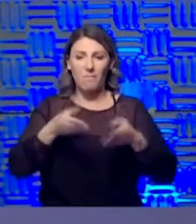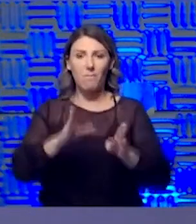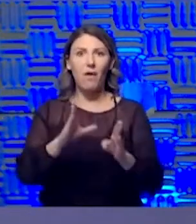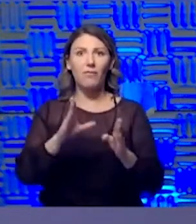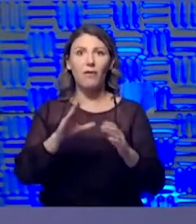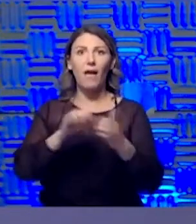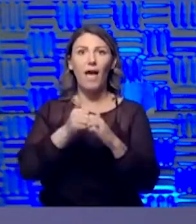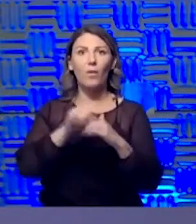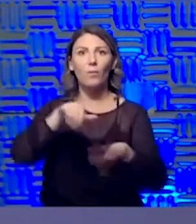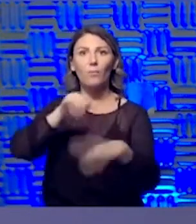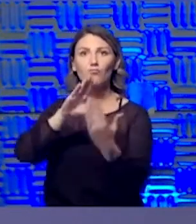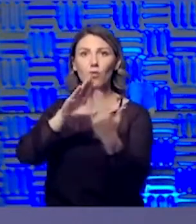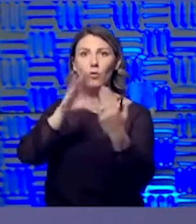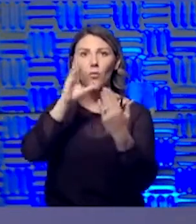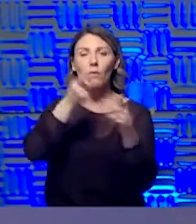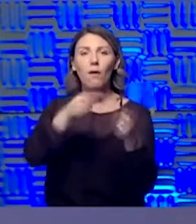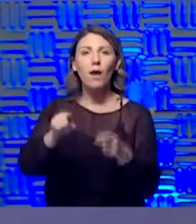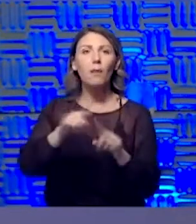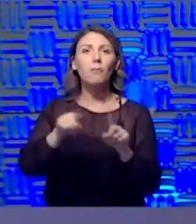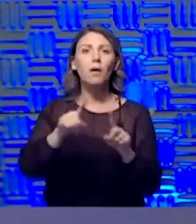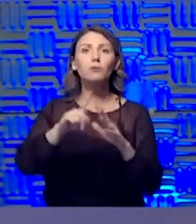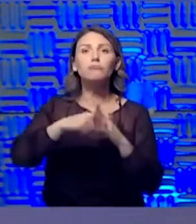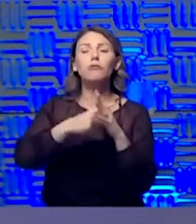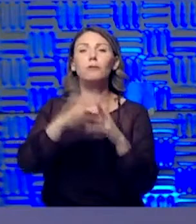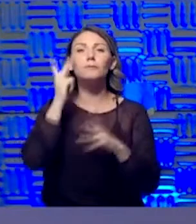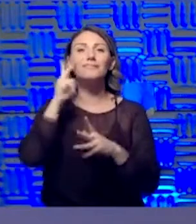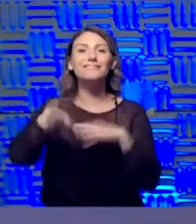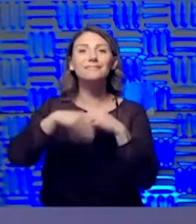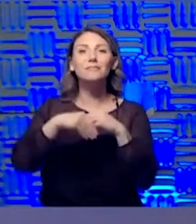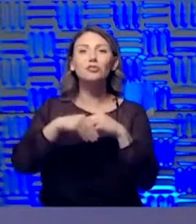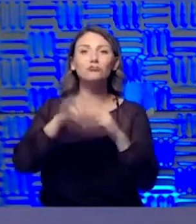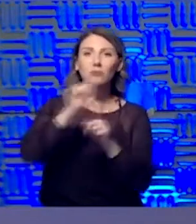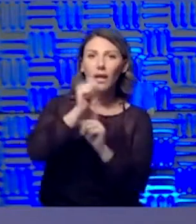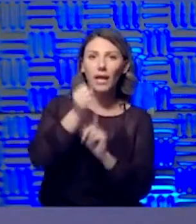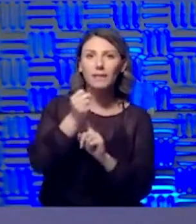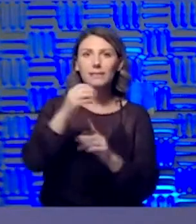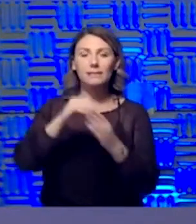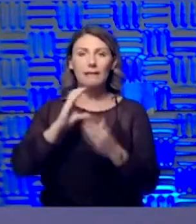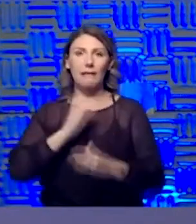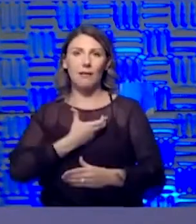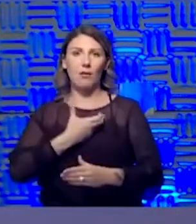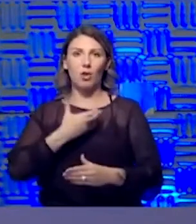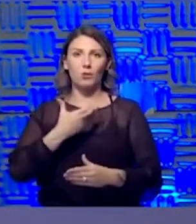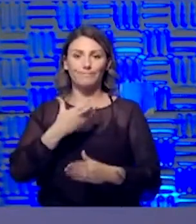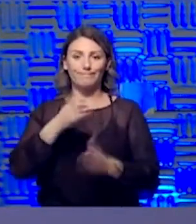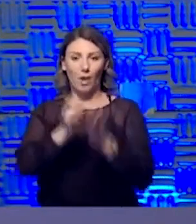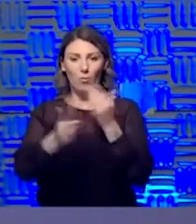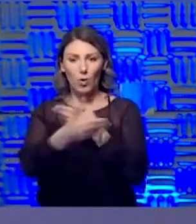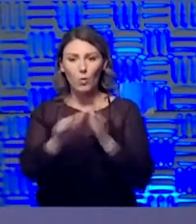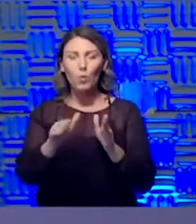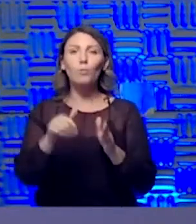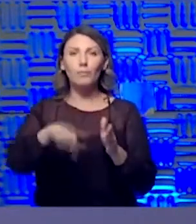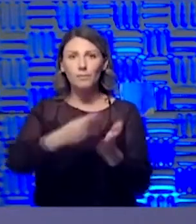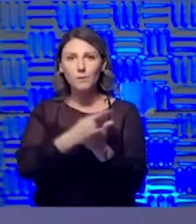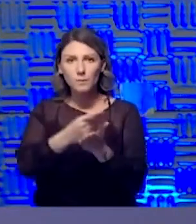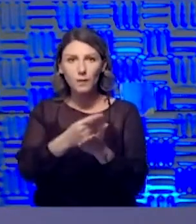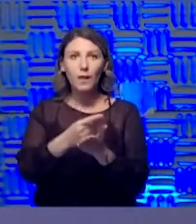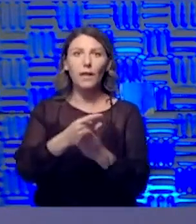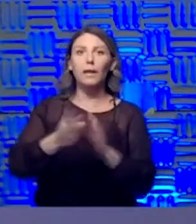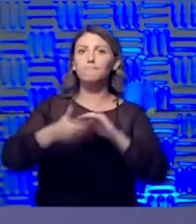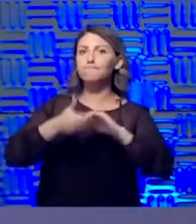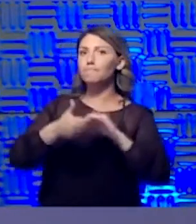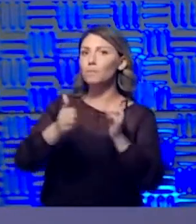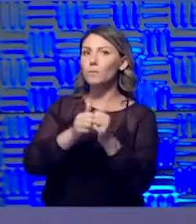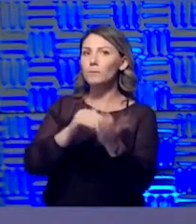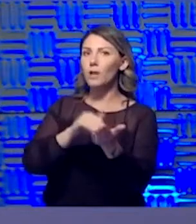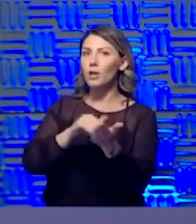to this, but I think we'll start to see some additional cases even this week in our operating rooms, and that's working with the surgeons. Dr. Stites has been working